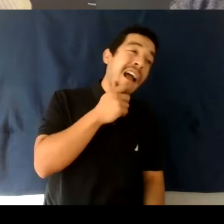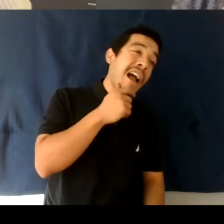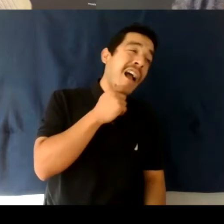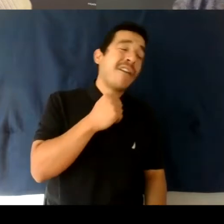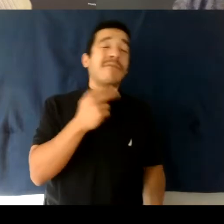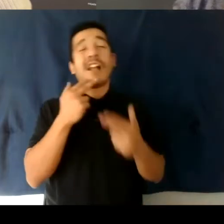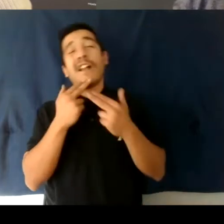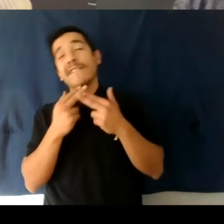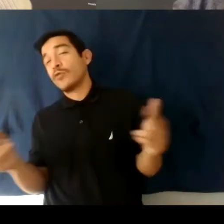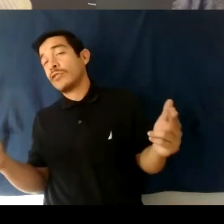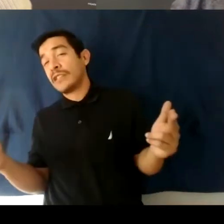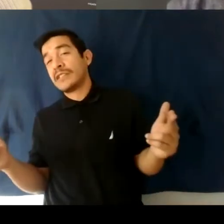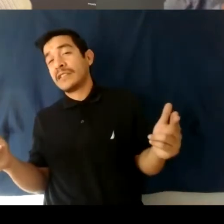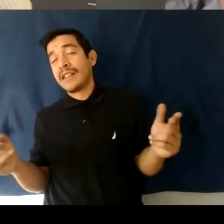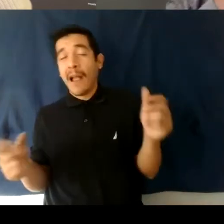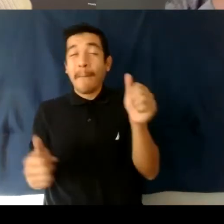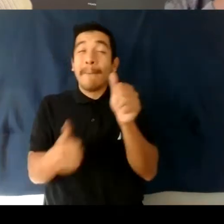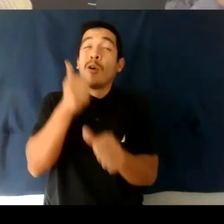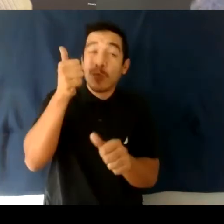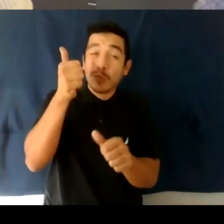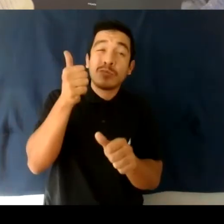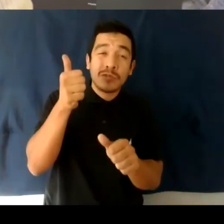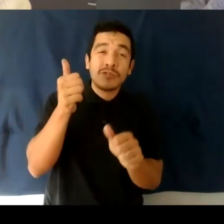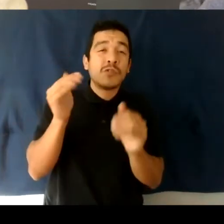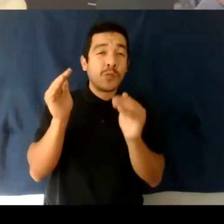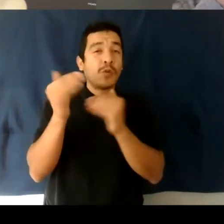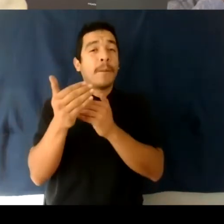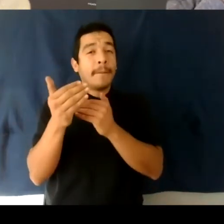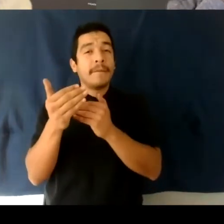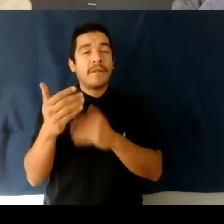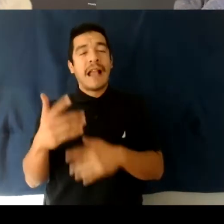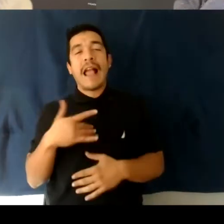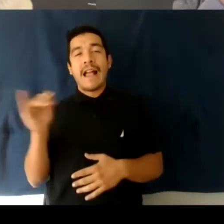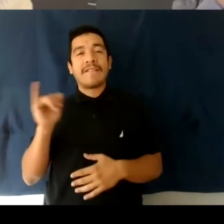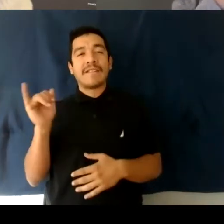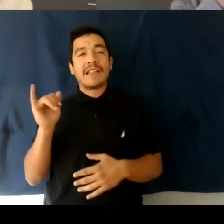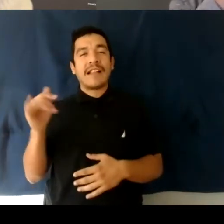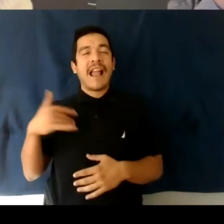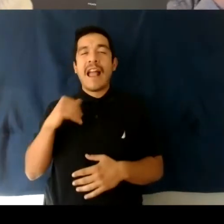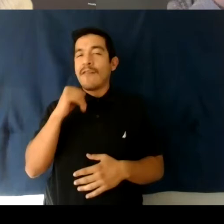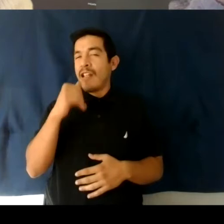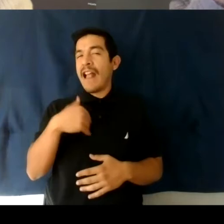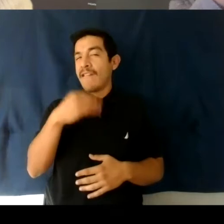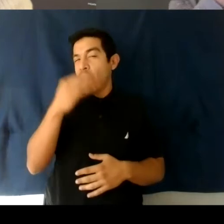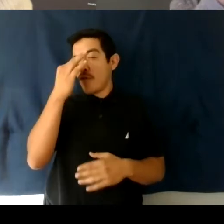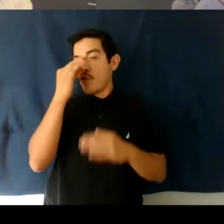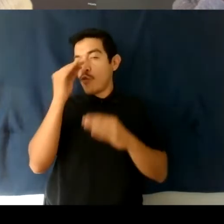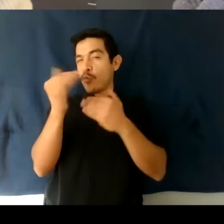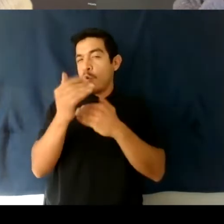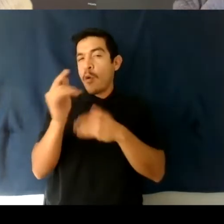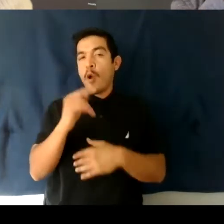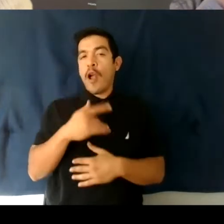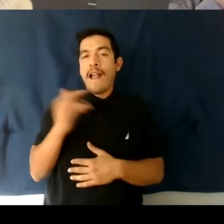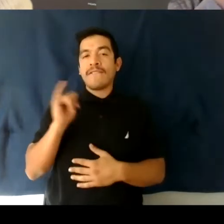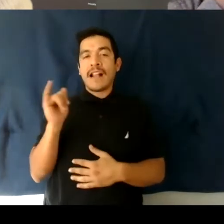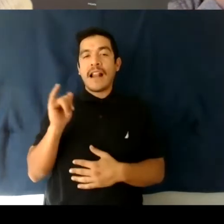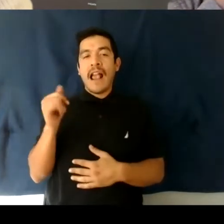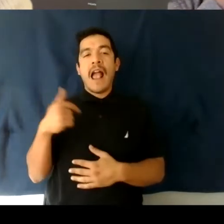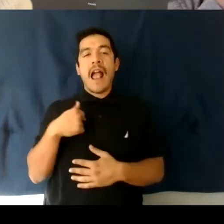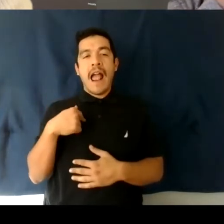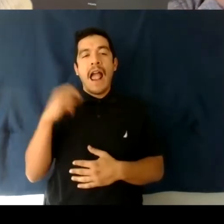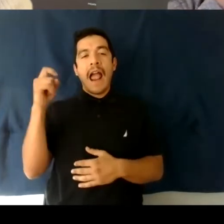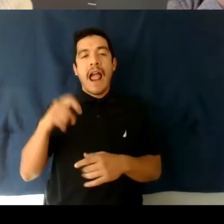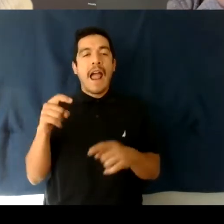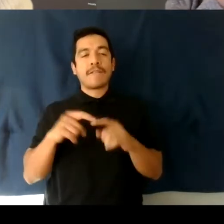Unfortunately, most rooms. Yeah. I feel like there aren't few rooms where I feel like I have